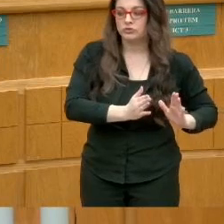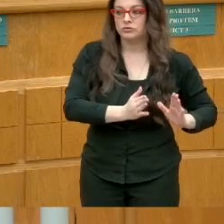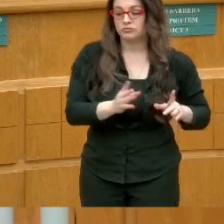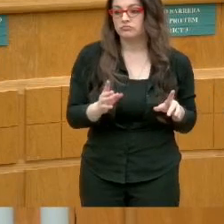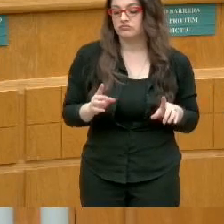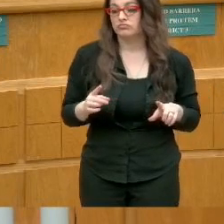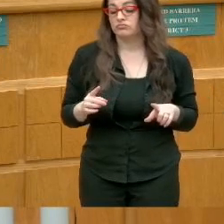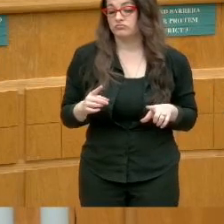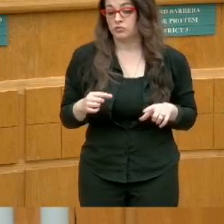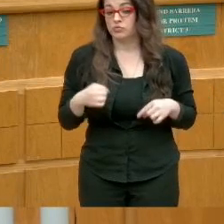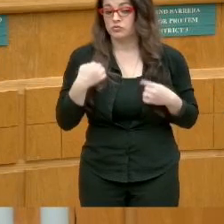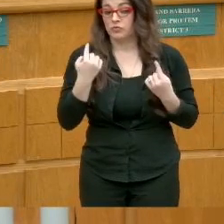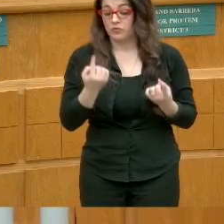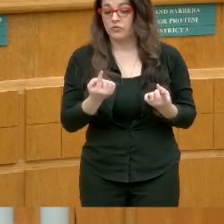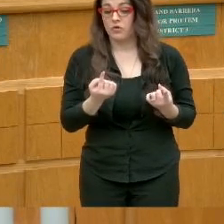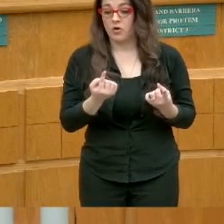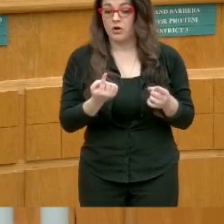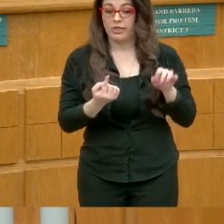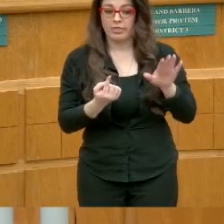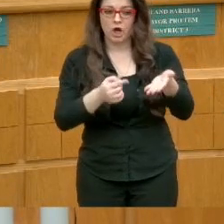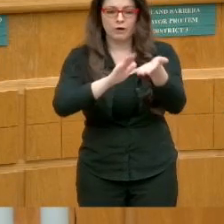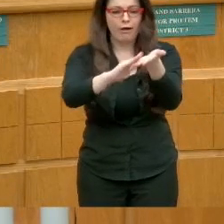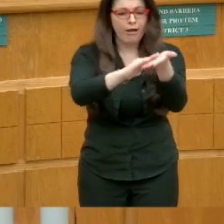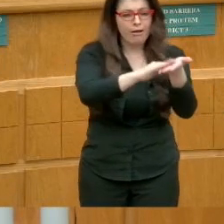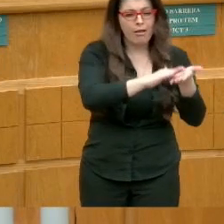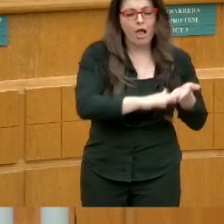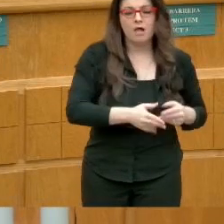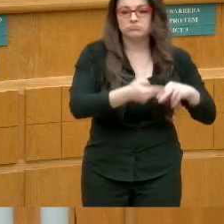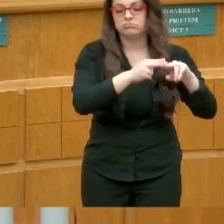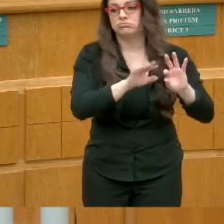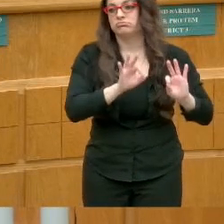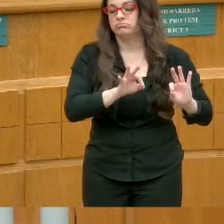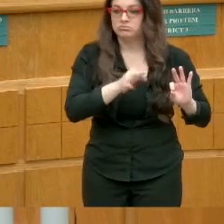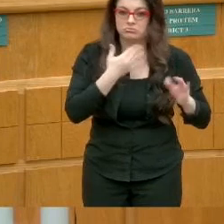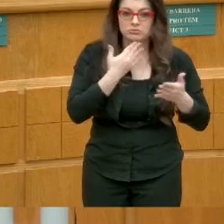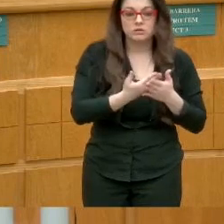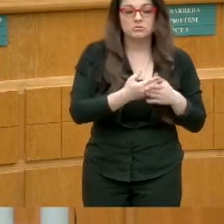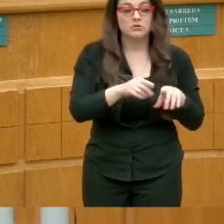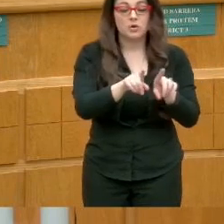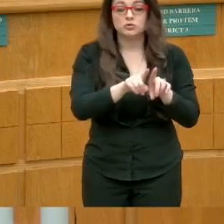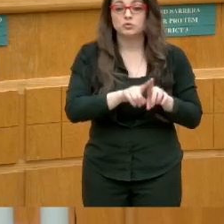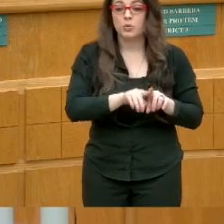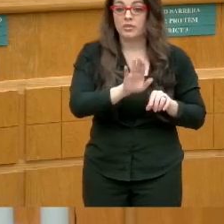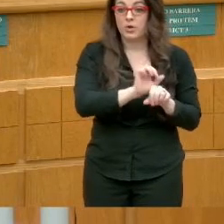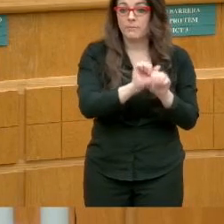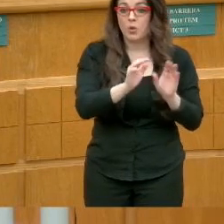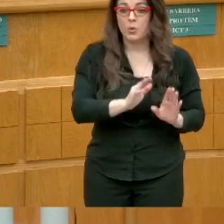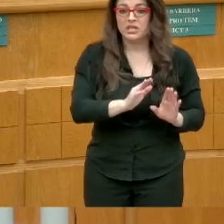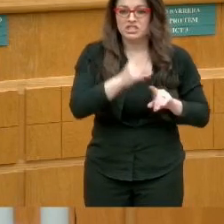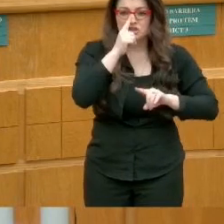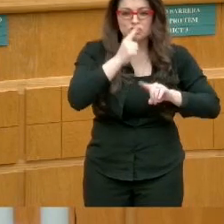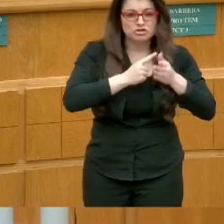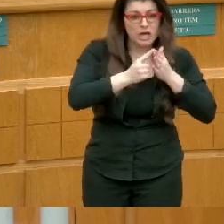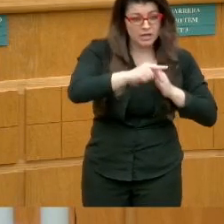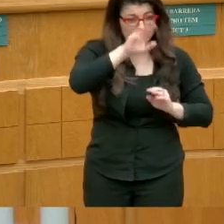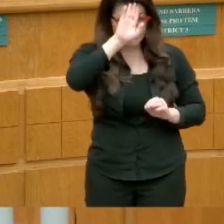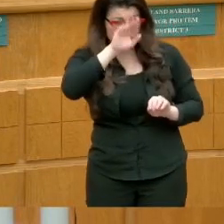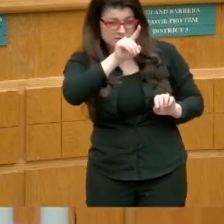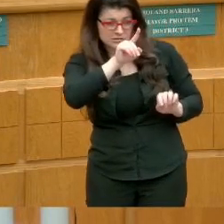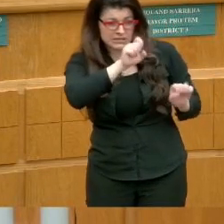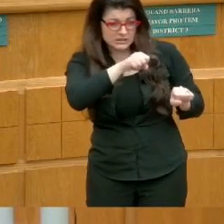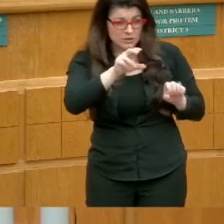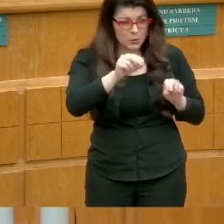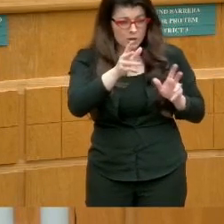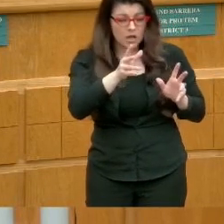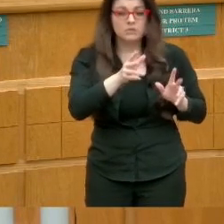in increasing cleanliness of the facility, also doing temperature checks, We've been there helping them, offering advice. We had